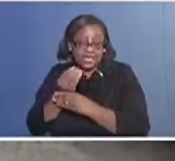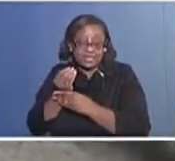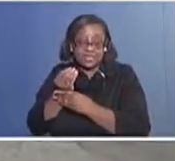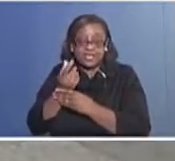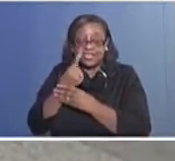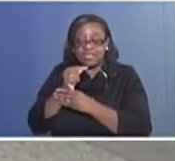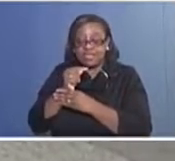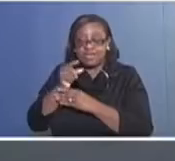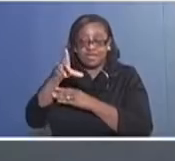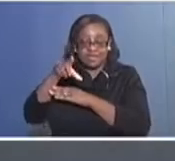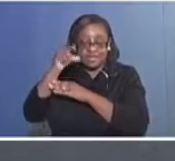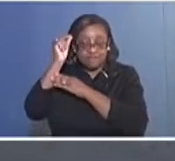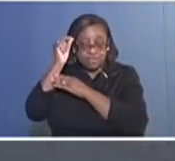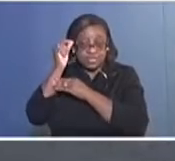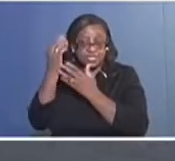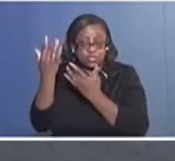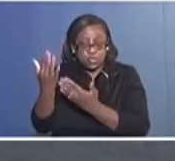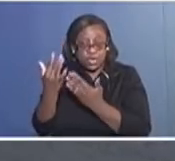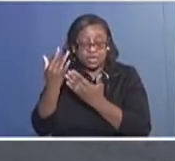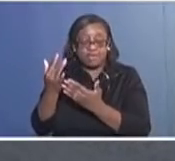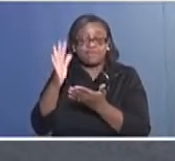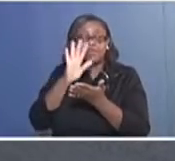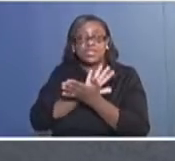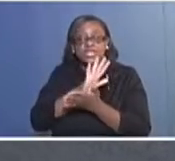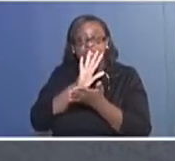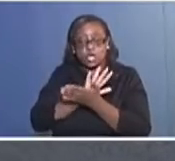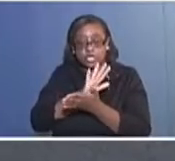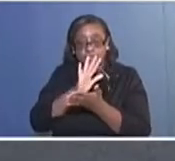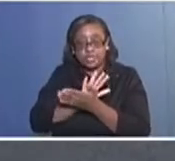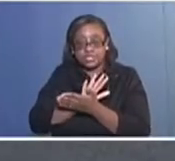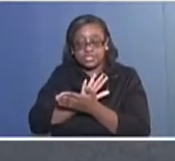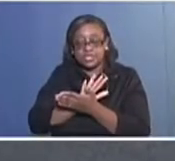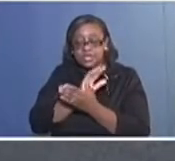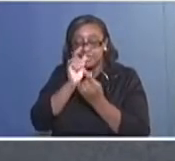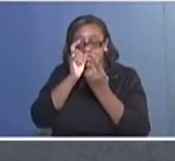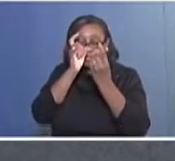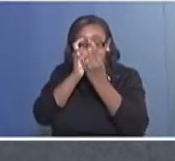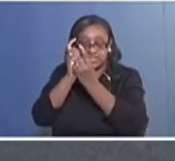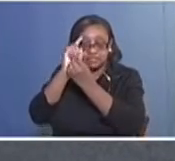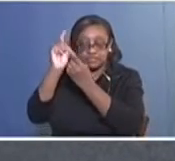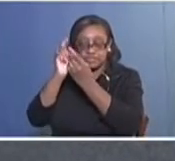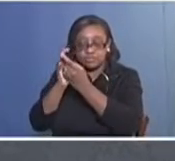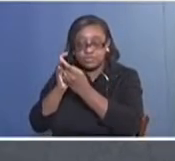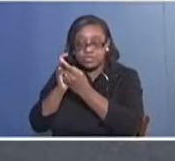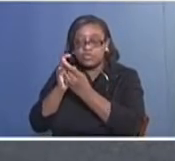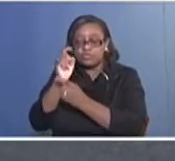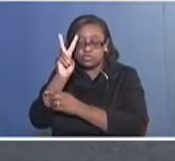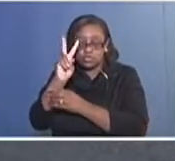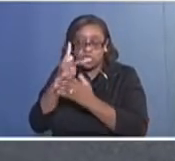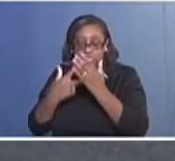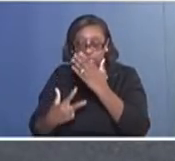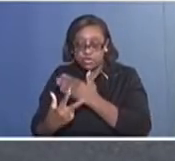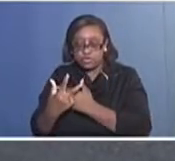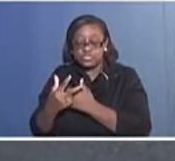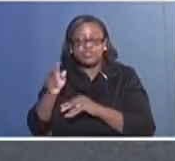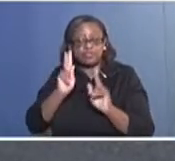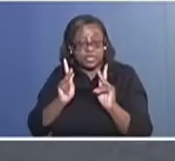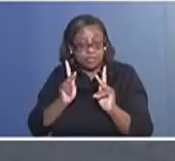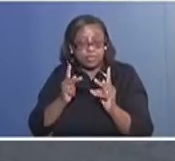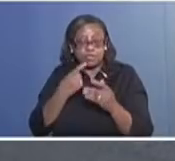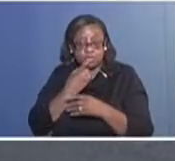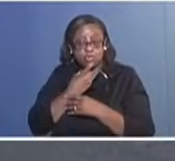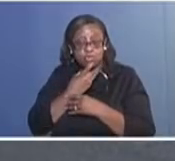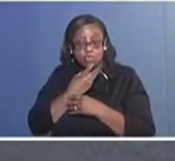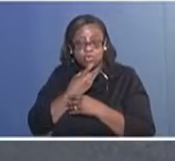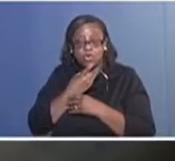the government is still awaiting documents, including Google pin locations, from a little over 2/3 of the parties involved.